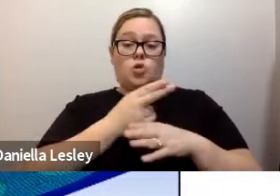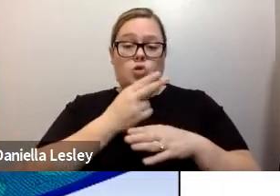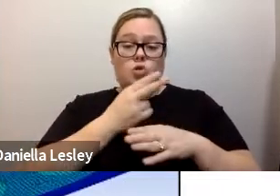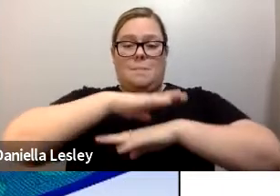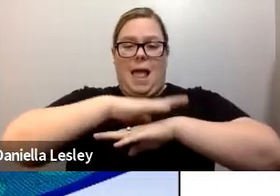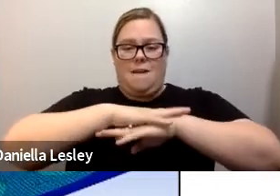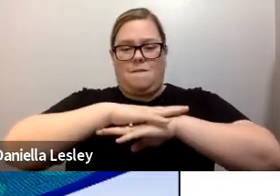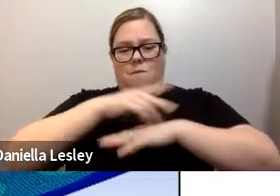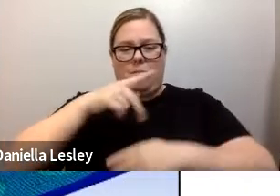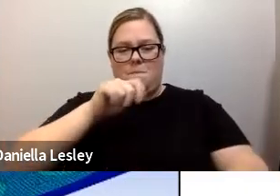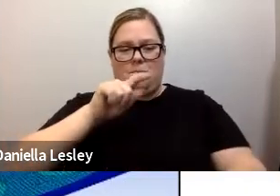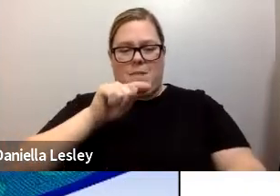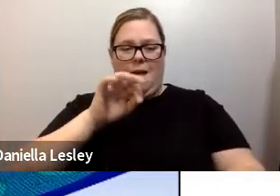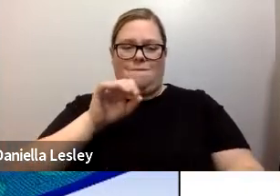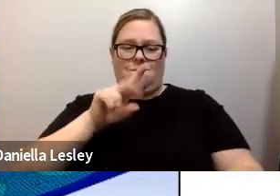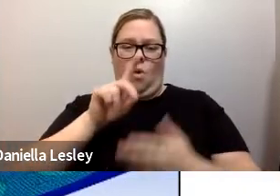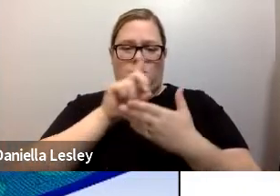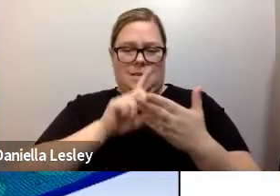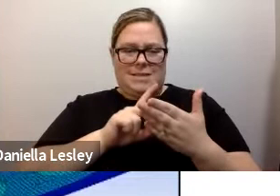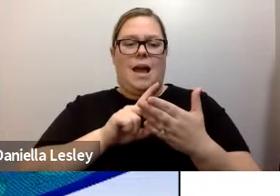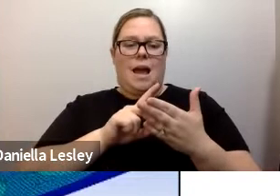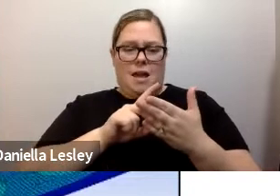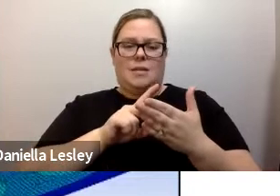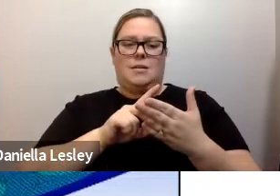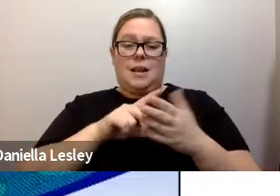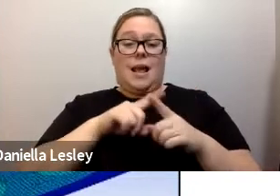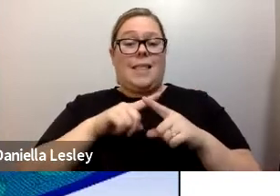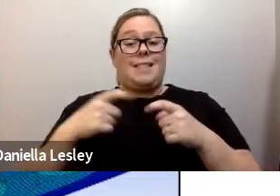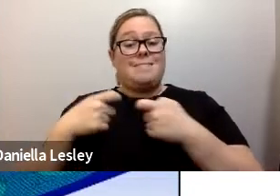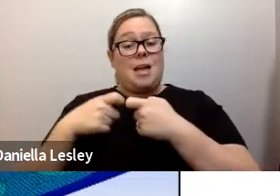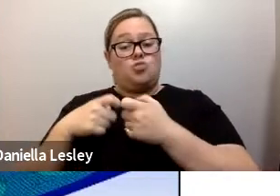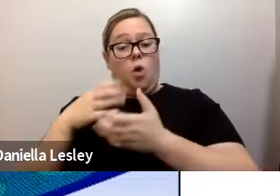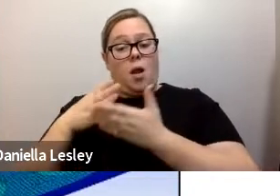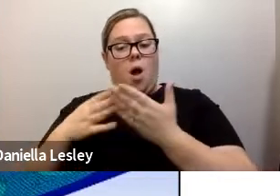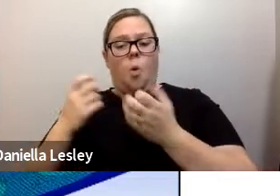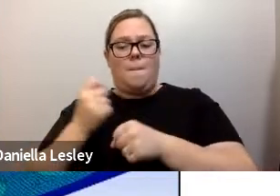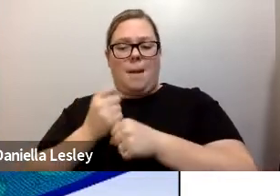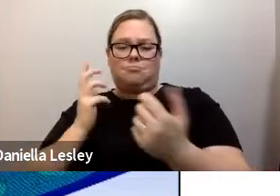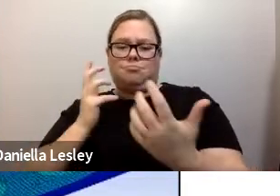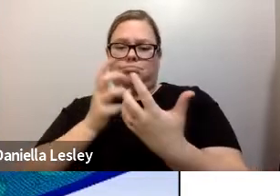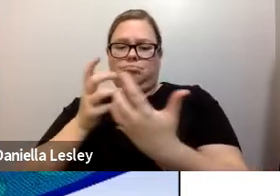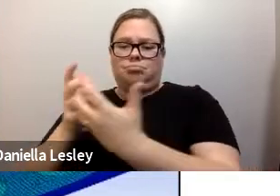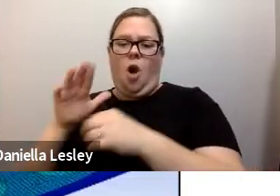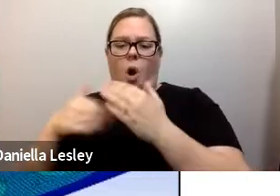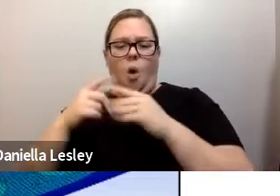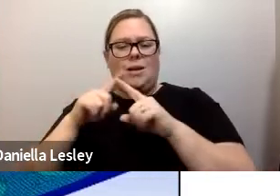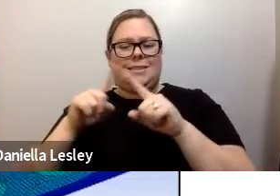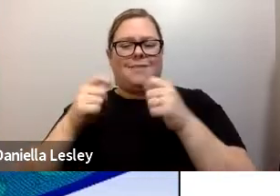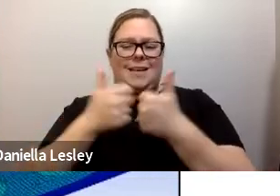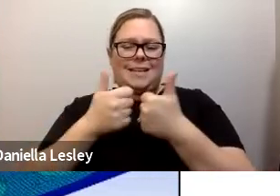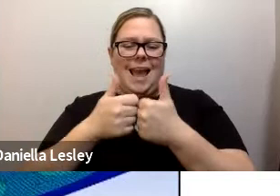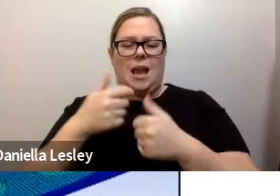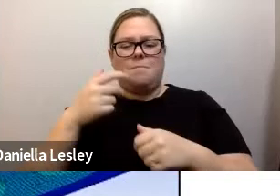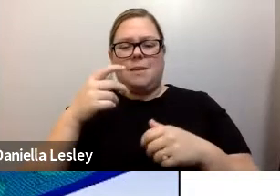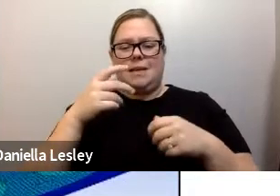heavily. And then the electronics design, again, we wanted to make it compatible to all different types of gaming consoles or platforms